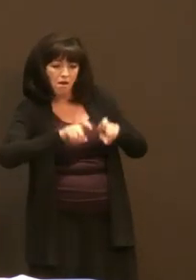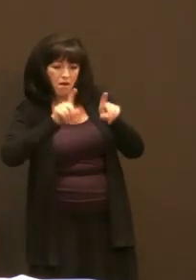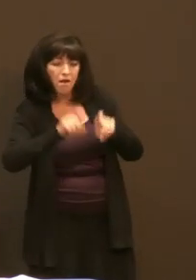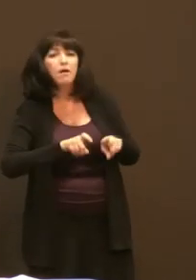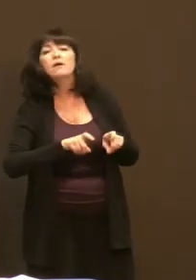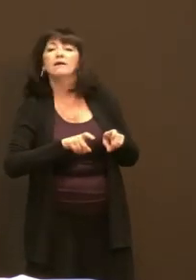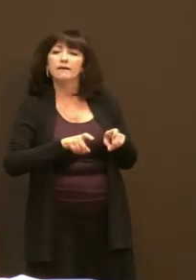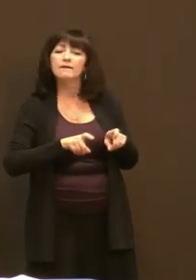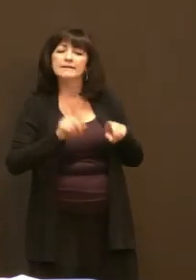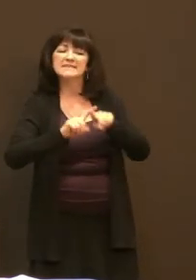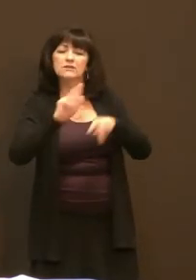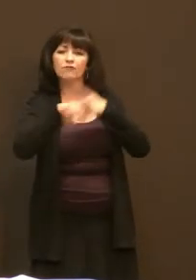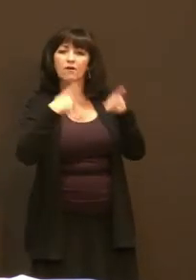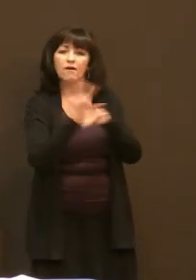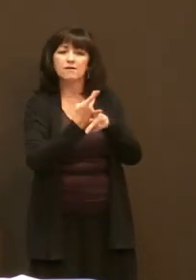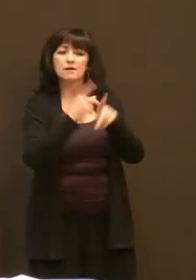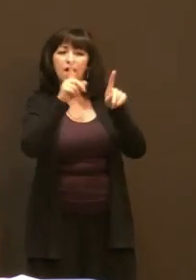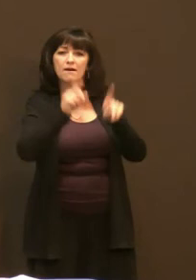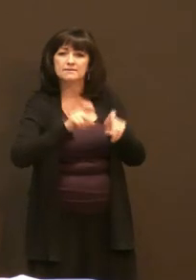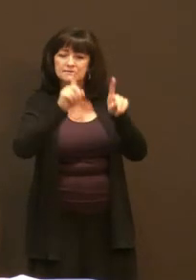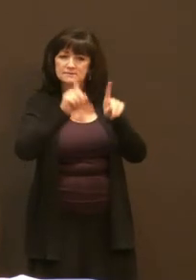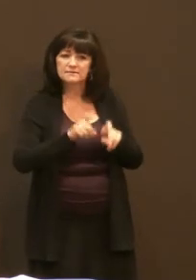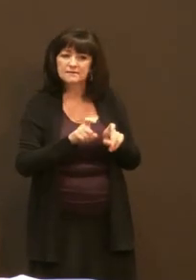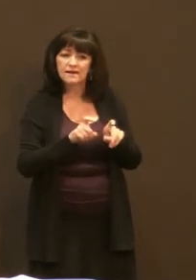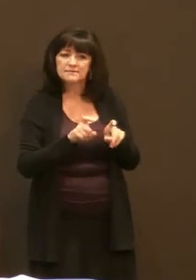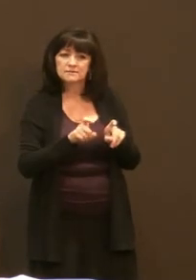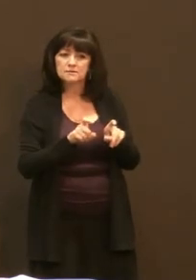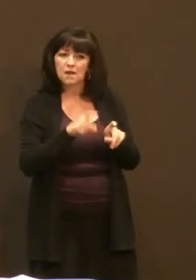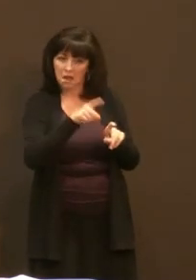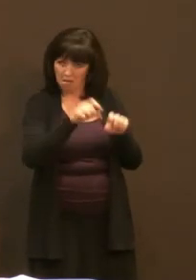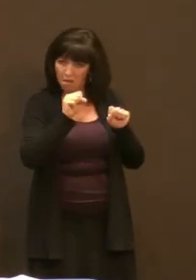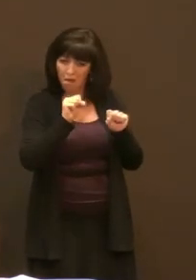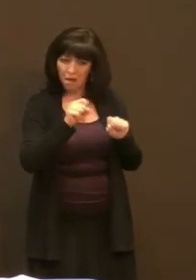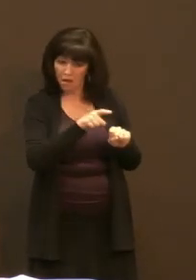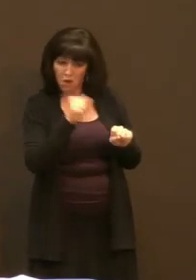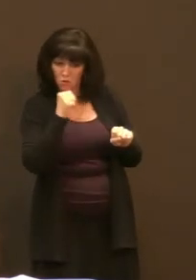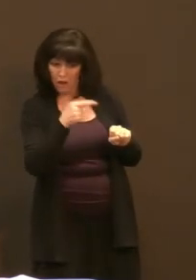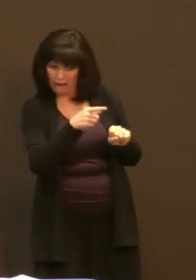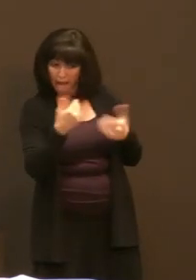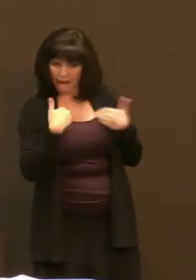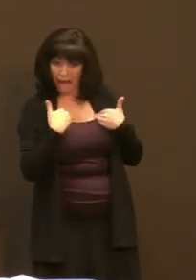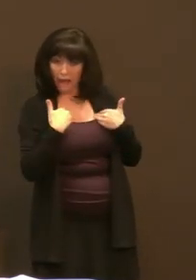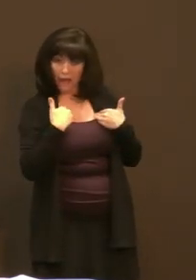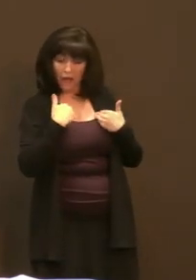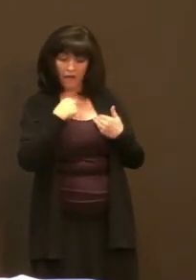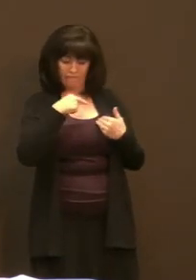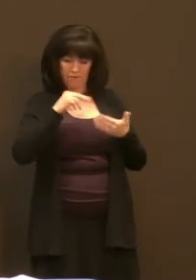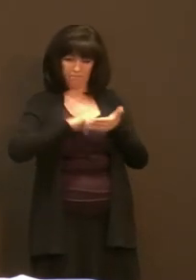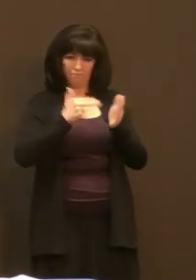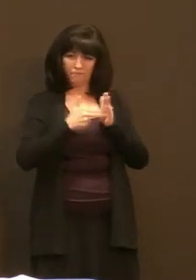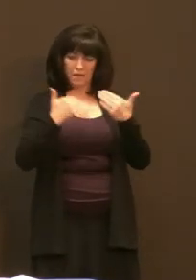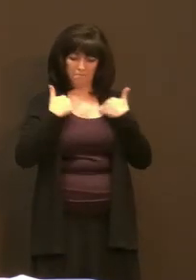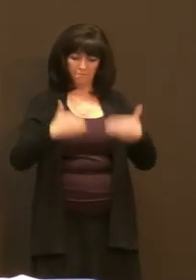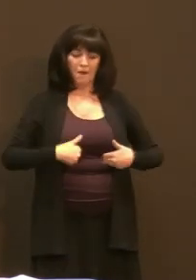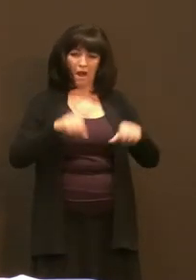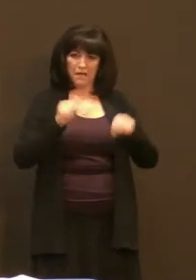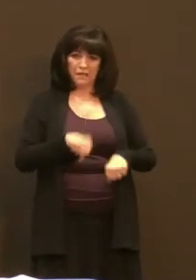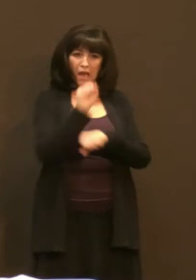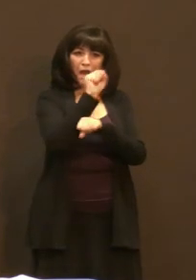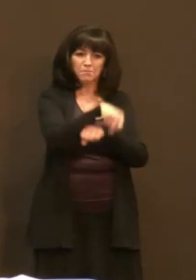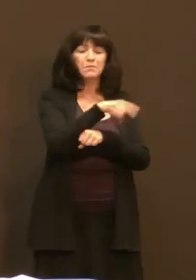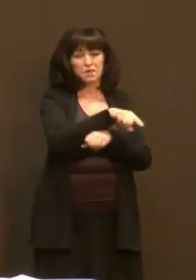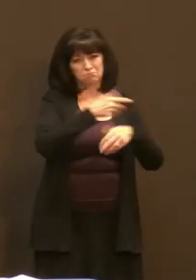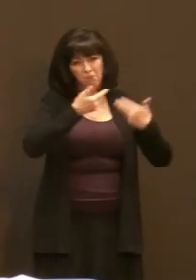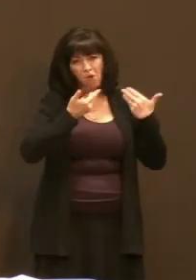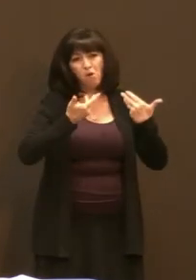the real world. And we're just concerned because right now we know reinfection and reactivation of infection